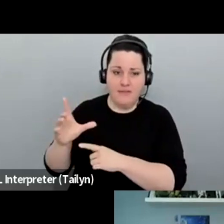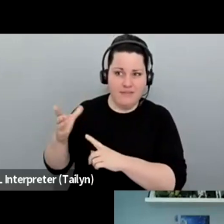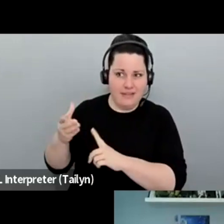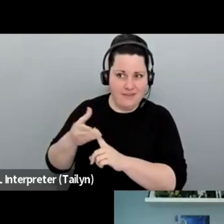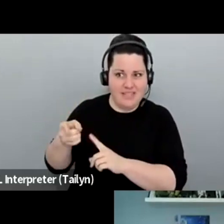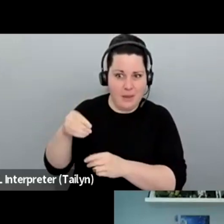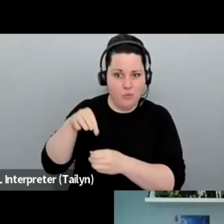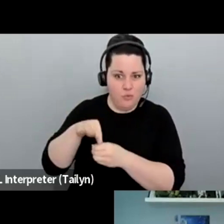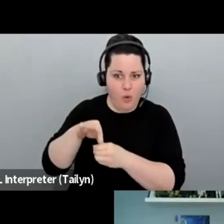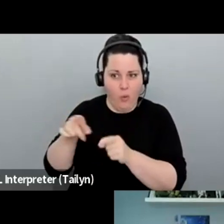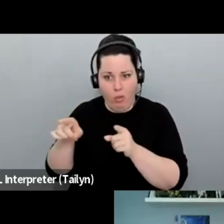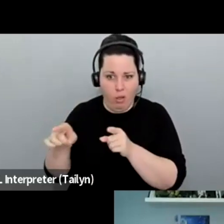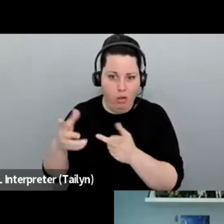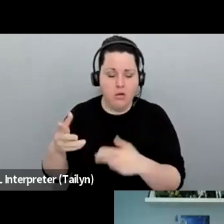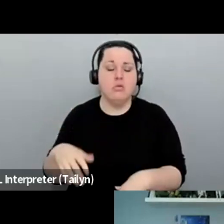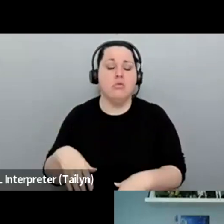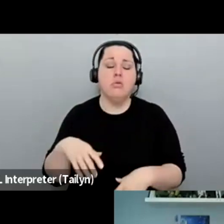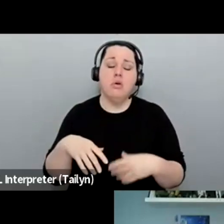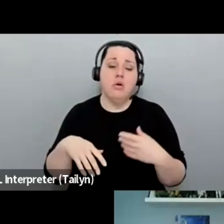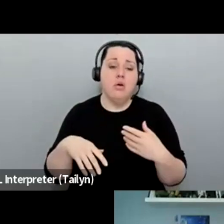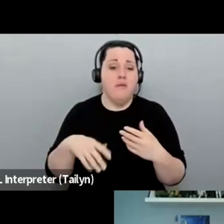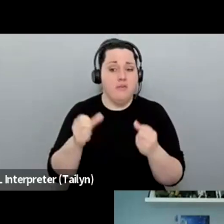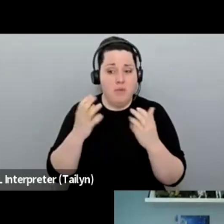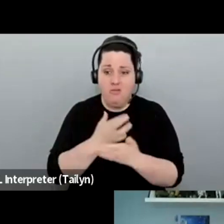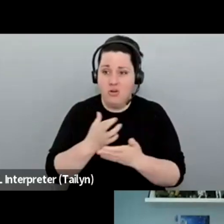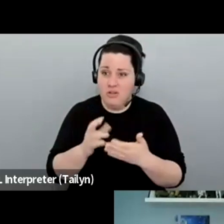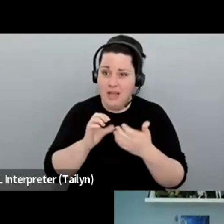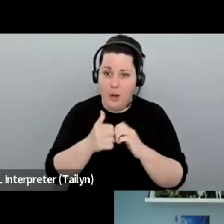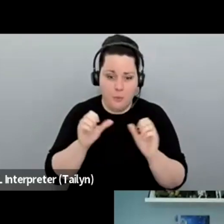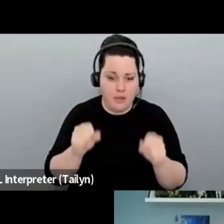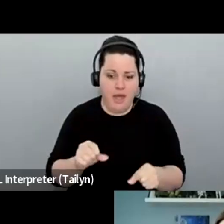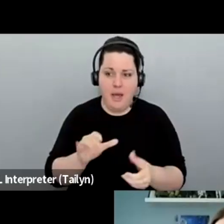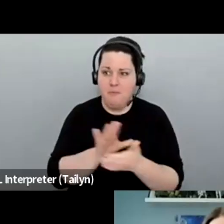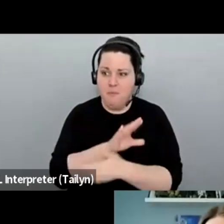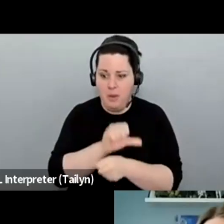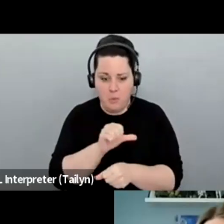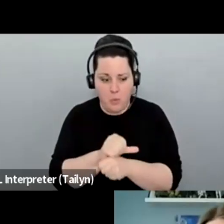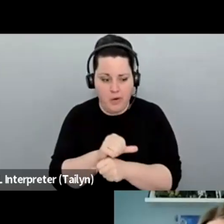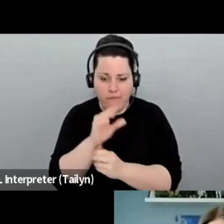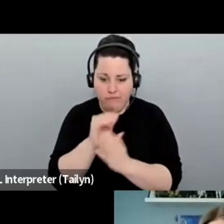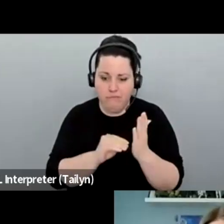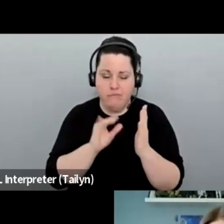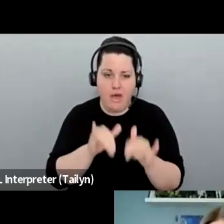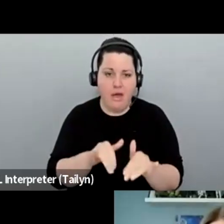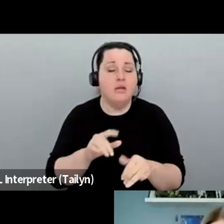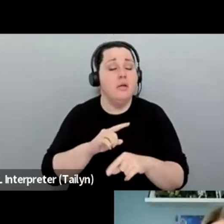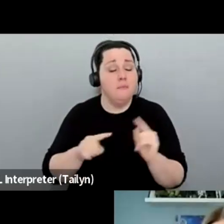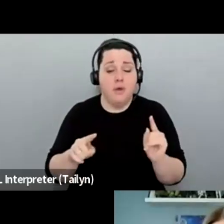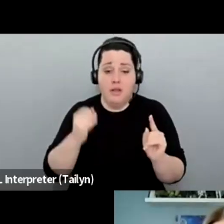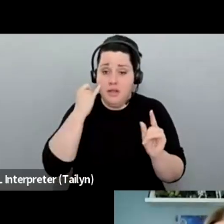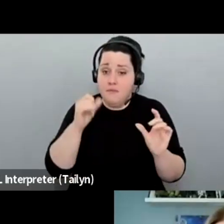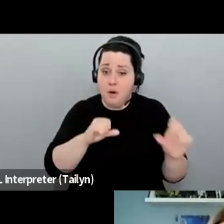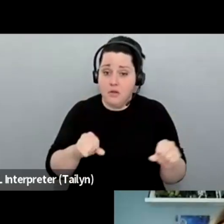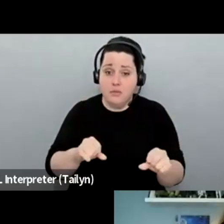another. And there's like a lot of resources on how to do that, how to file the paperwork and all that other stuff. But if you can, just talk to